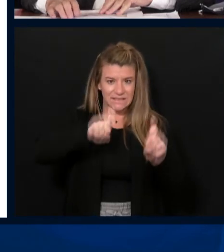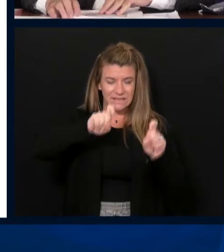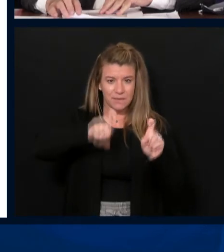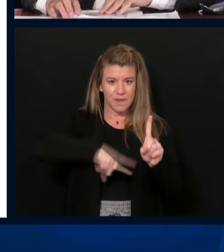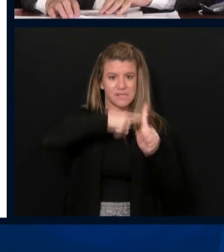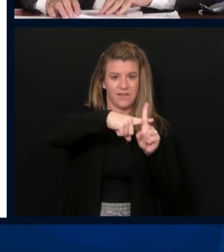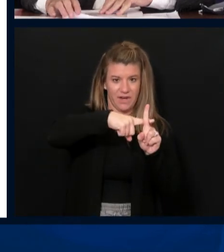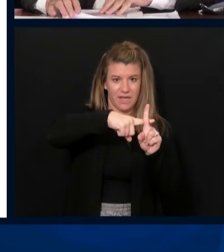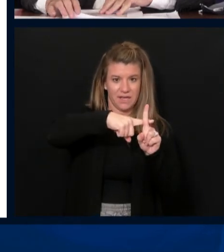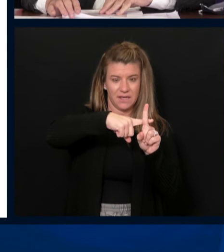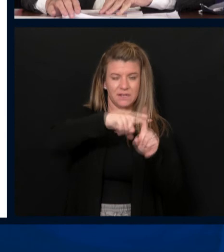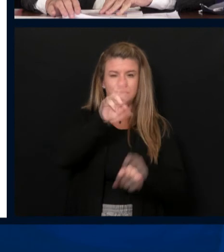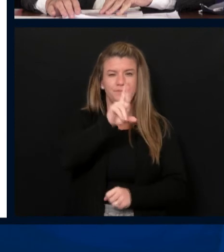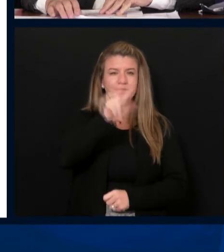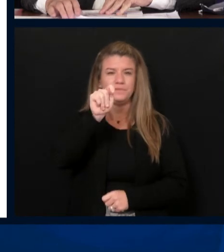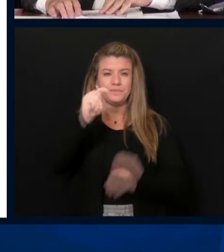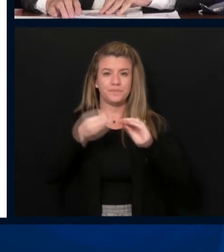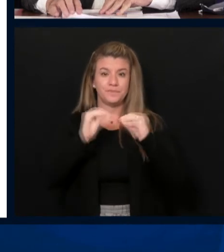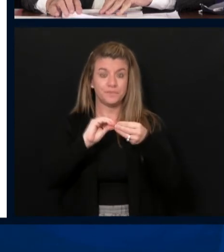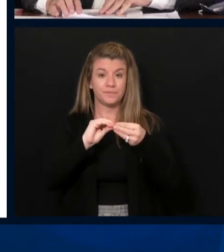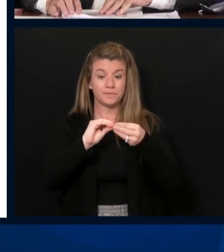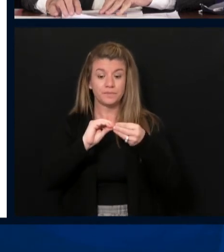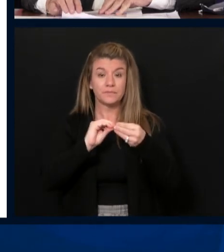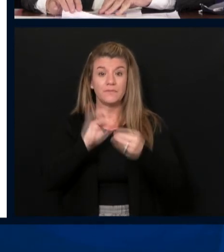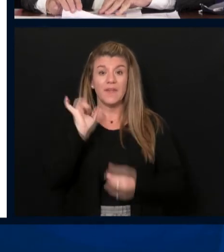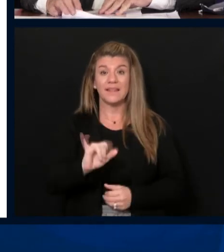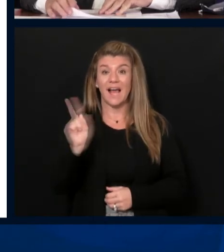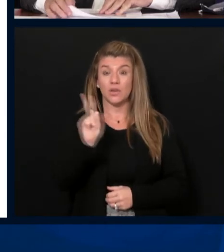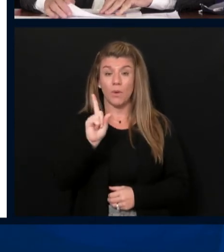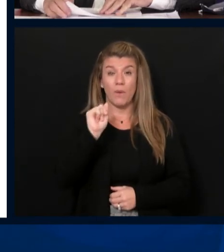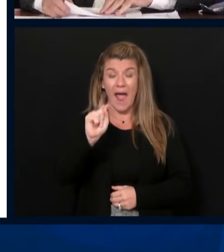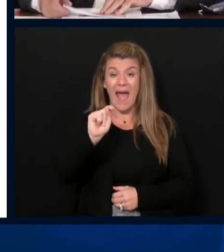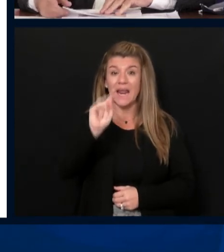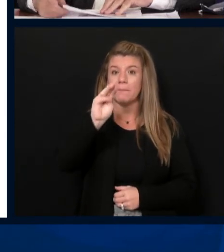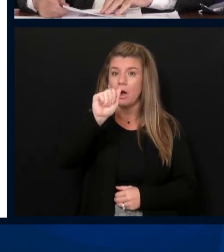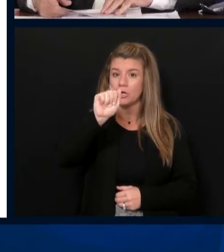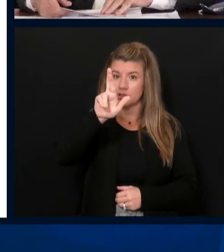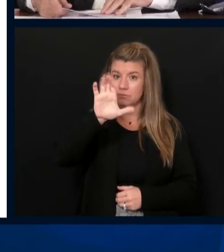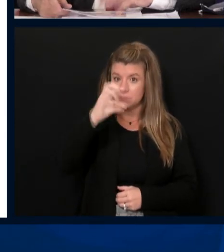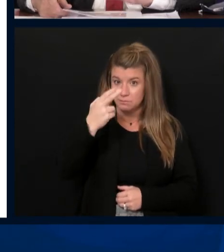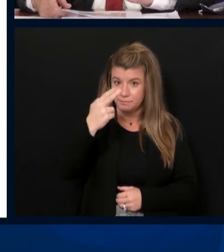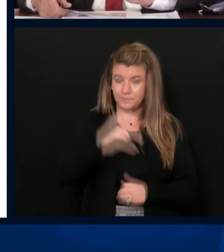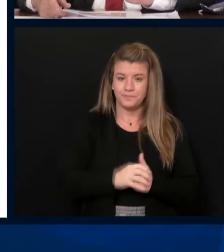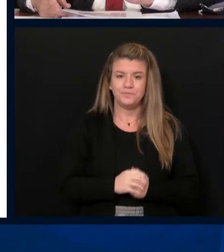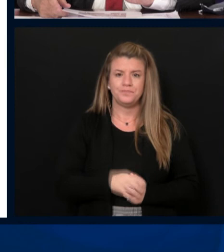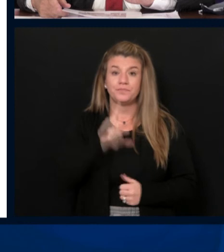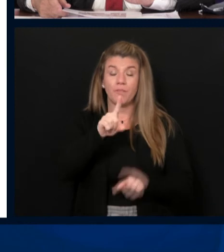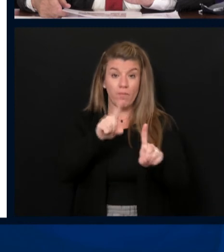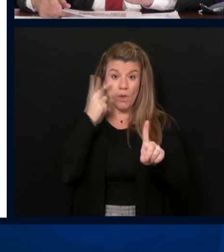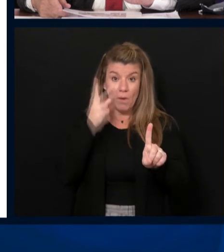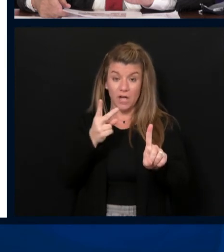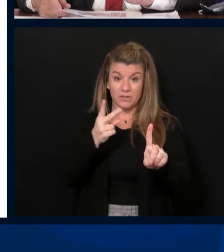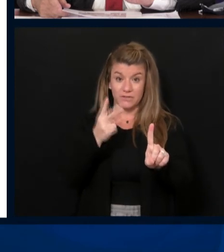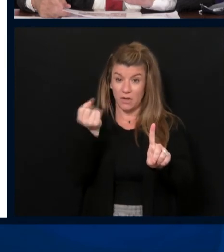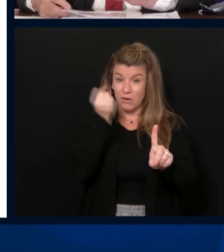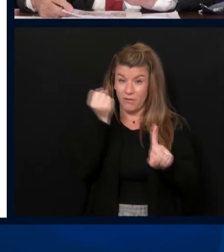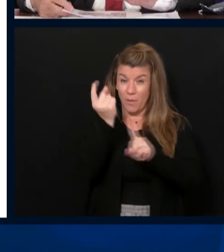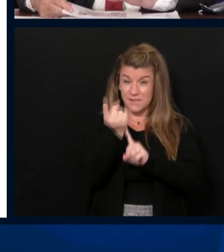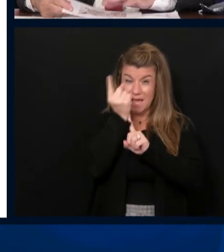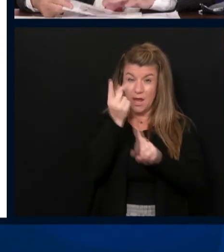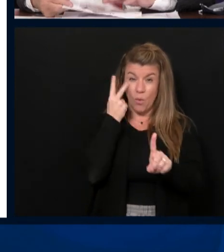and it's an RT value, and it is where we were in March. Now, if you'll just stay with me just a second and